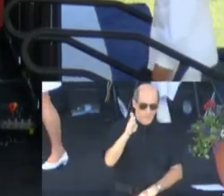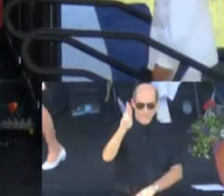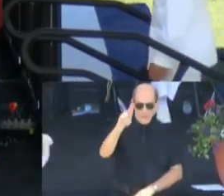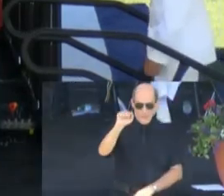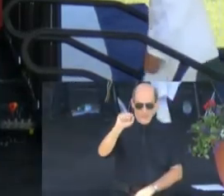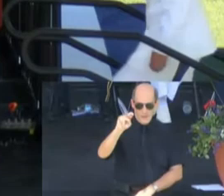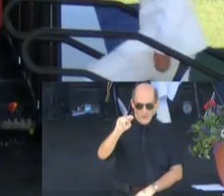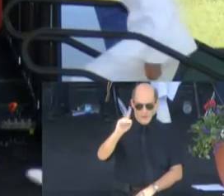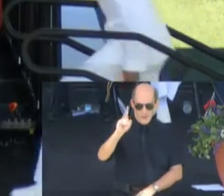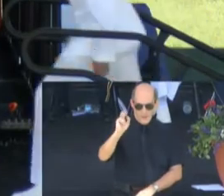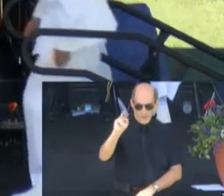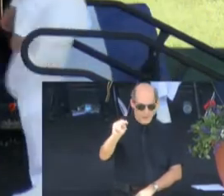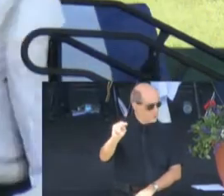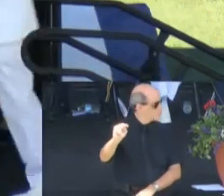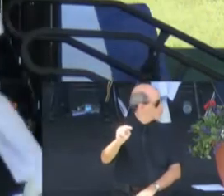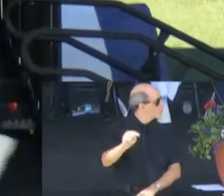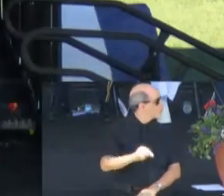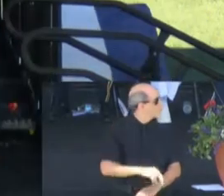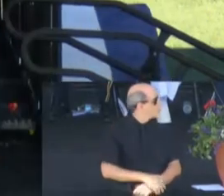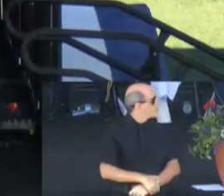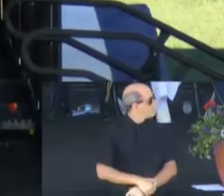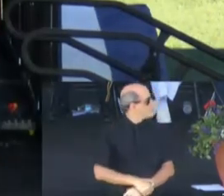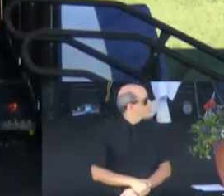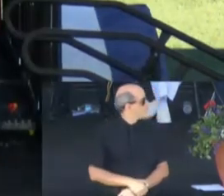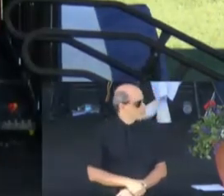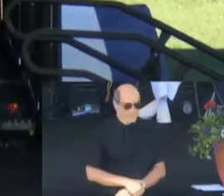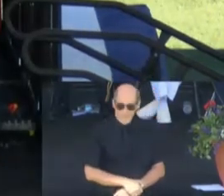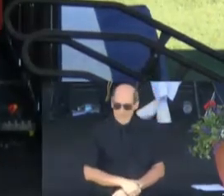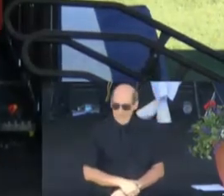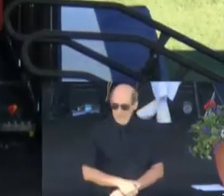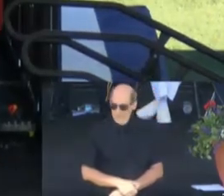Brandon Hyun Jun Kim.